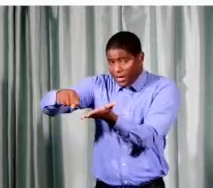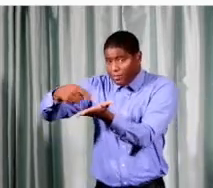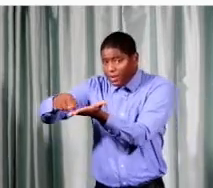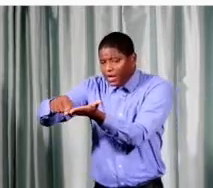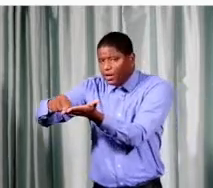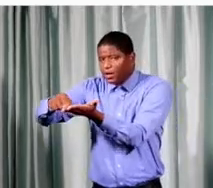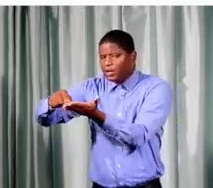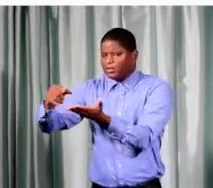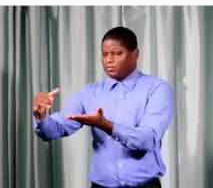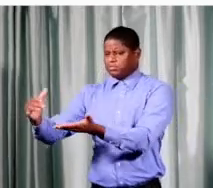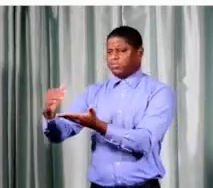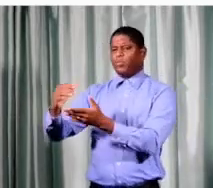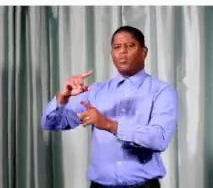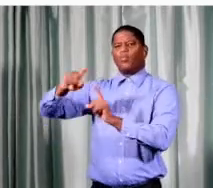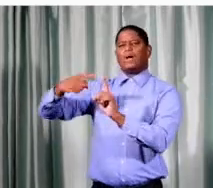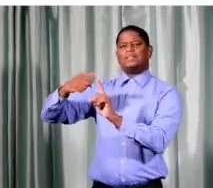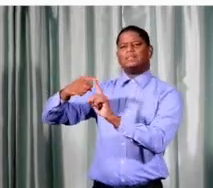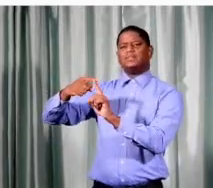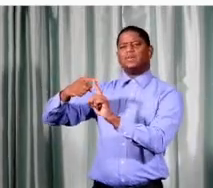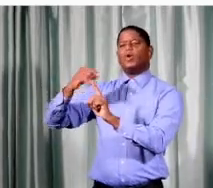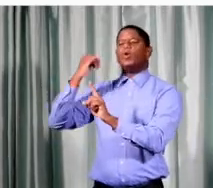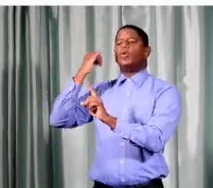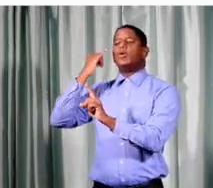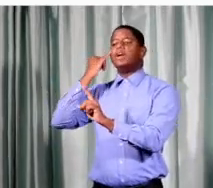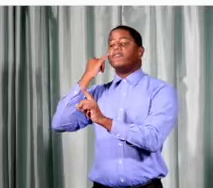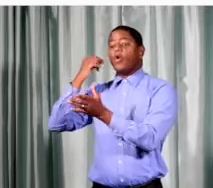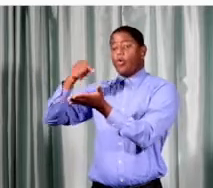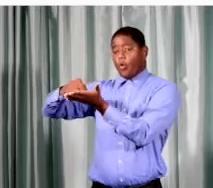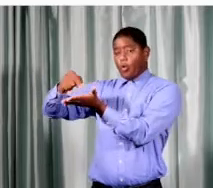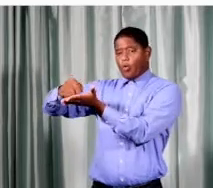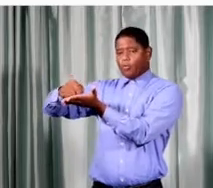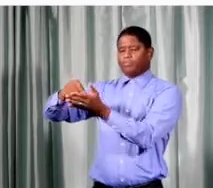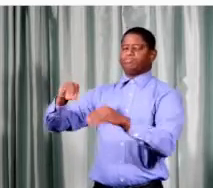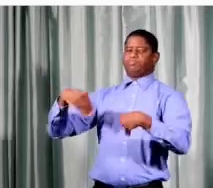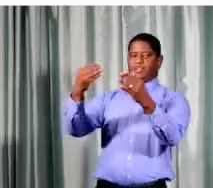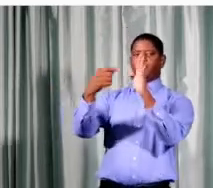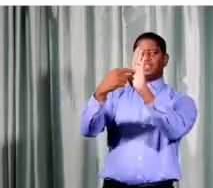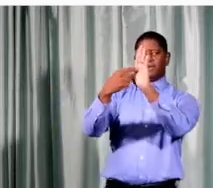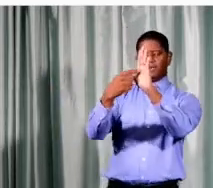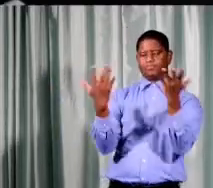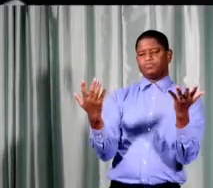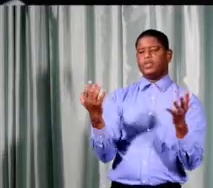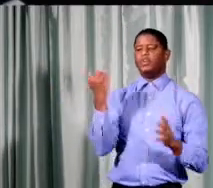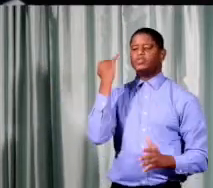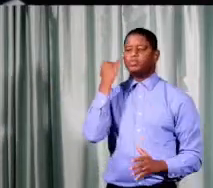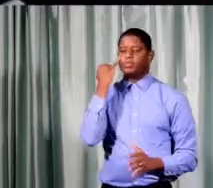what is happening with TT Post. Your light bill for the business didn't come in this month.